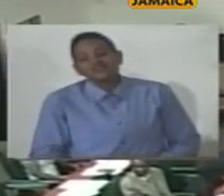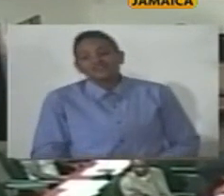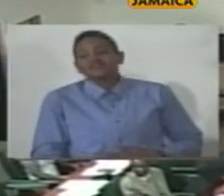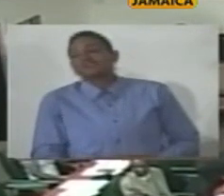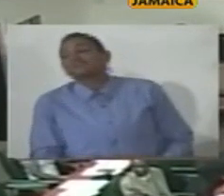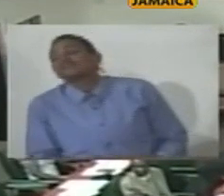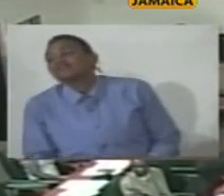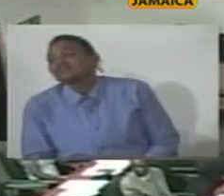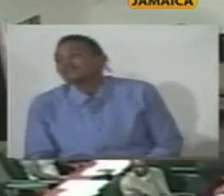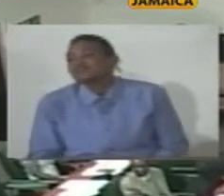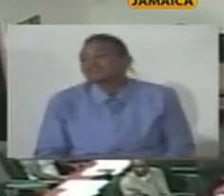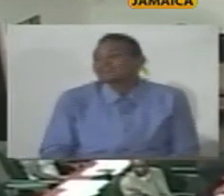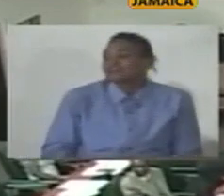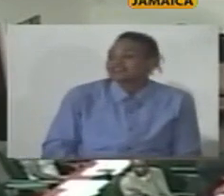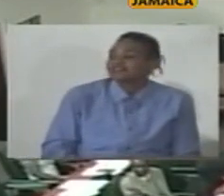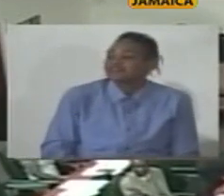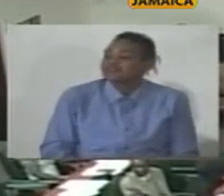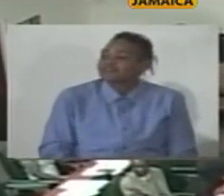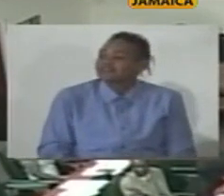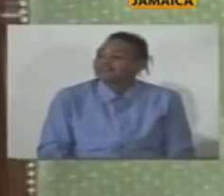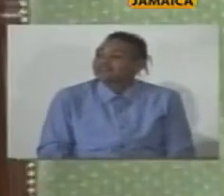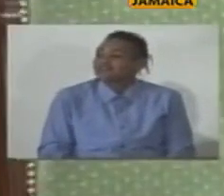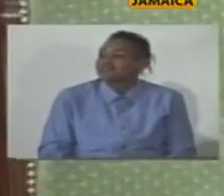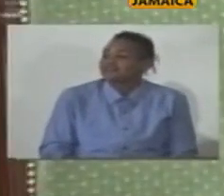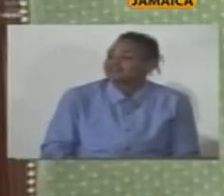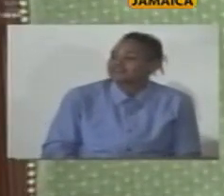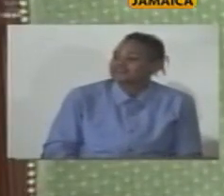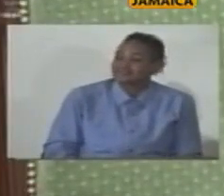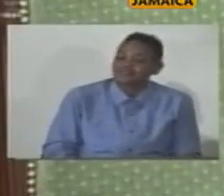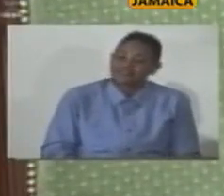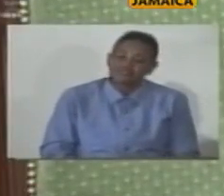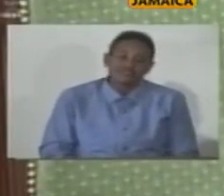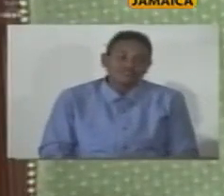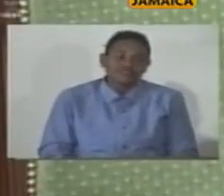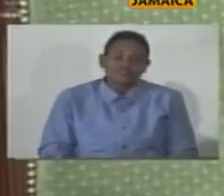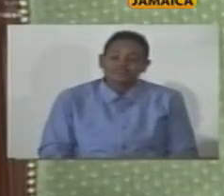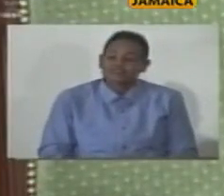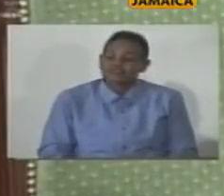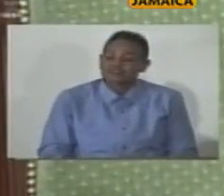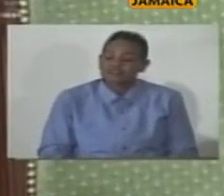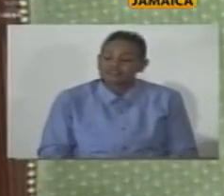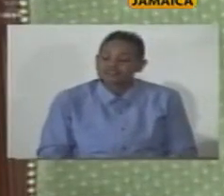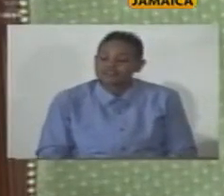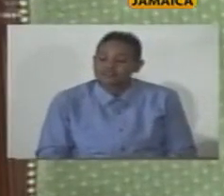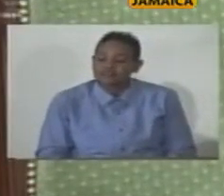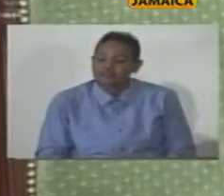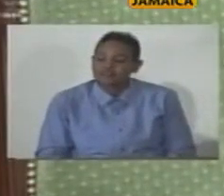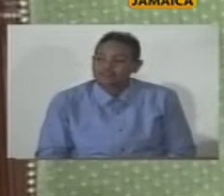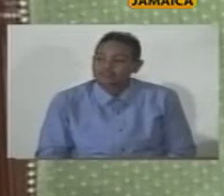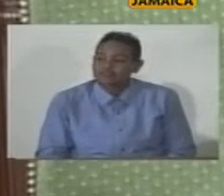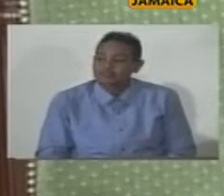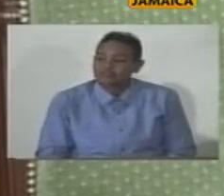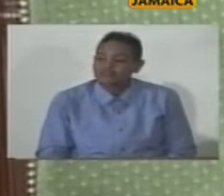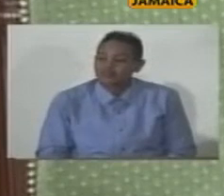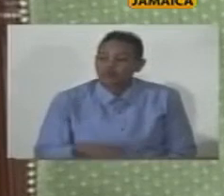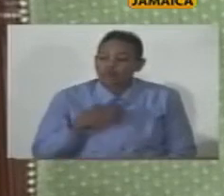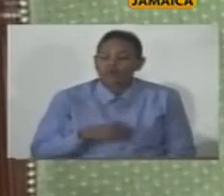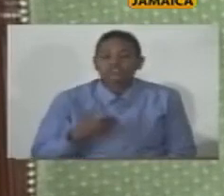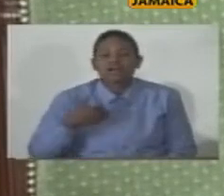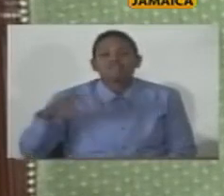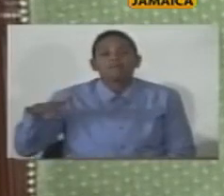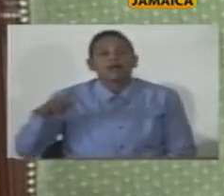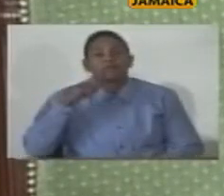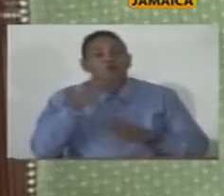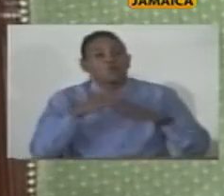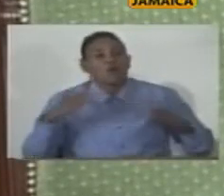Mrs. Vaz, The 100,000. I wish to have the house quiet so the member